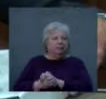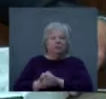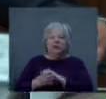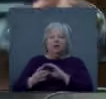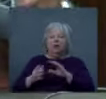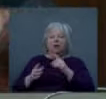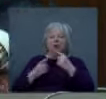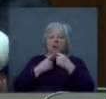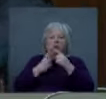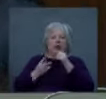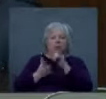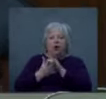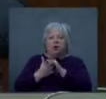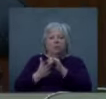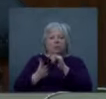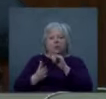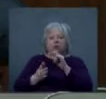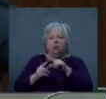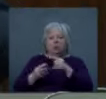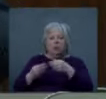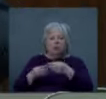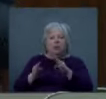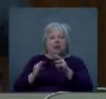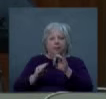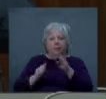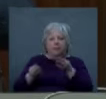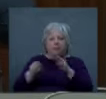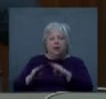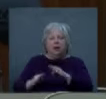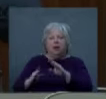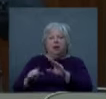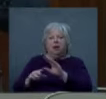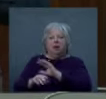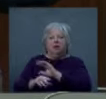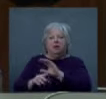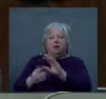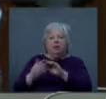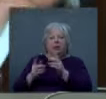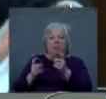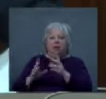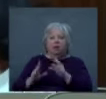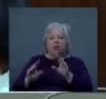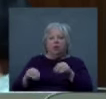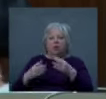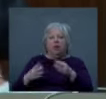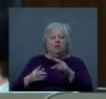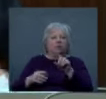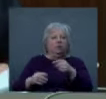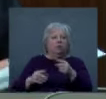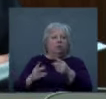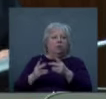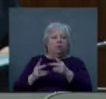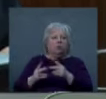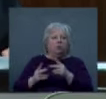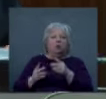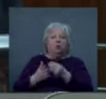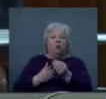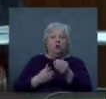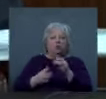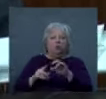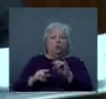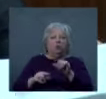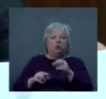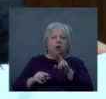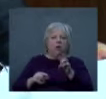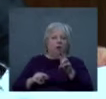An ordinance to declare it impractical and unfeasible to bid, to authorize the city manager to issue a sole search purchase order to J.A. Riggs in an amount not to exceed an